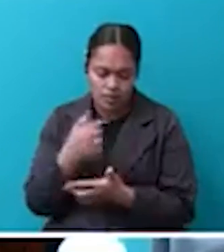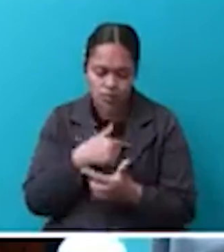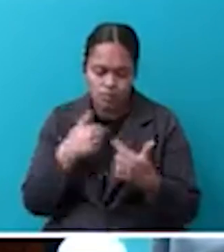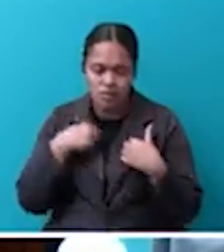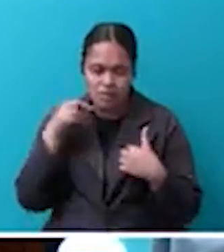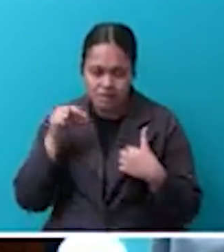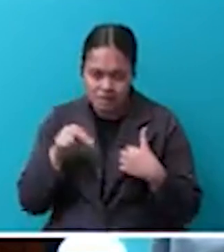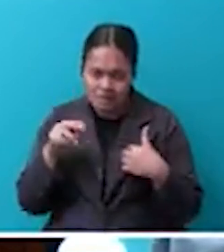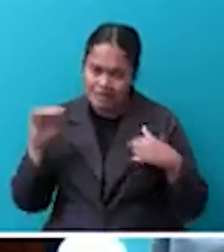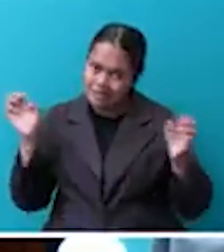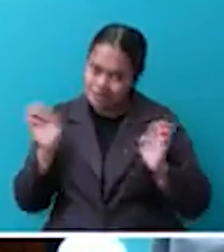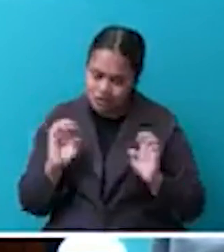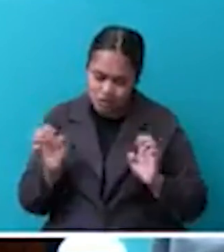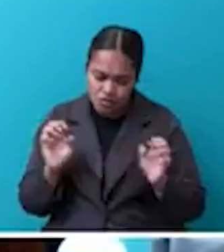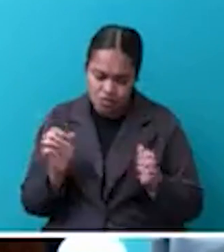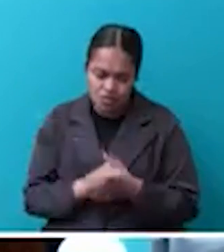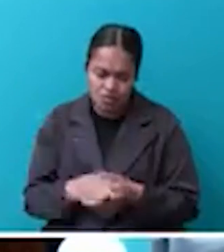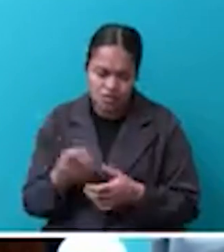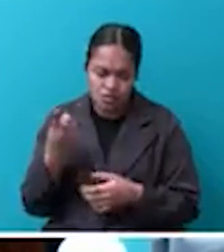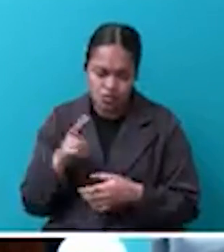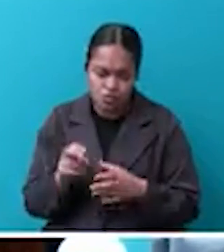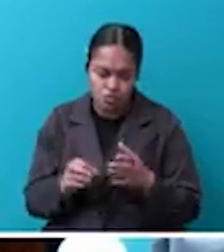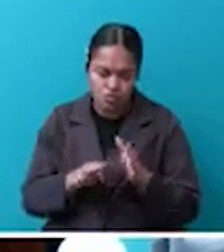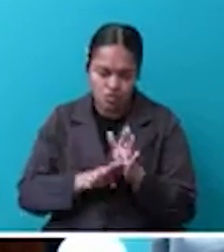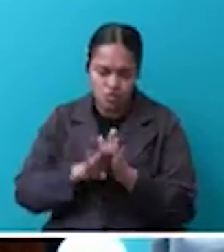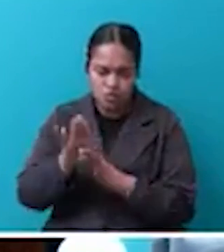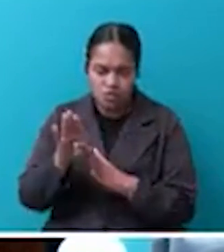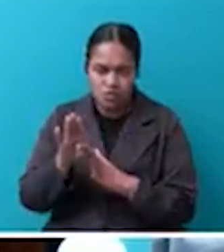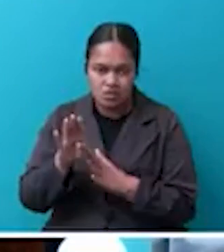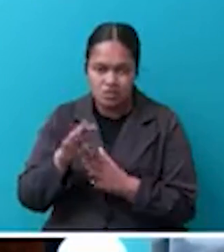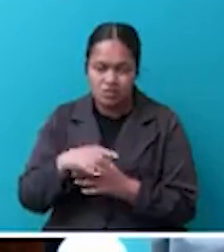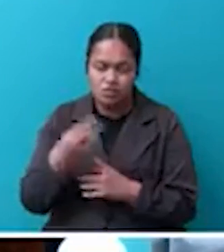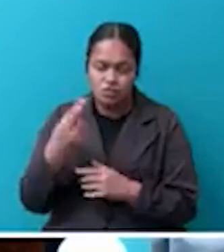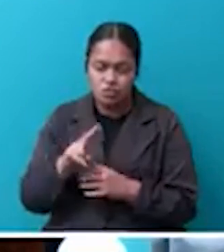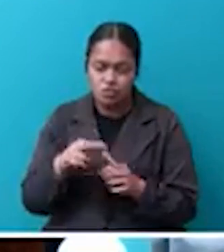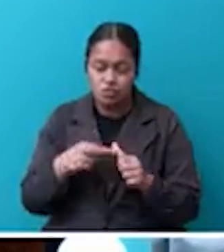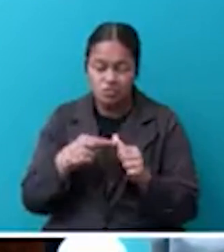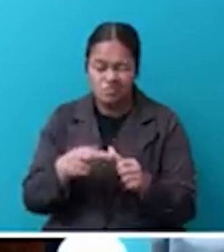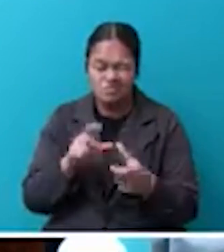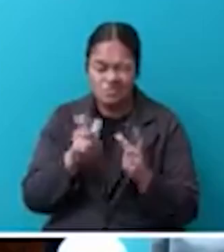urgently to increase and scale up our response to climate change here in Fiji.